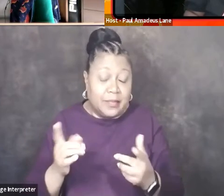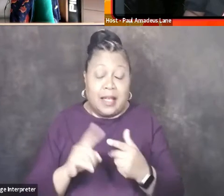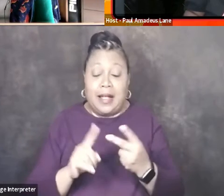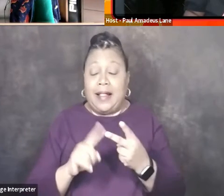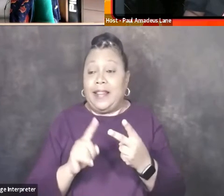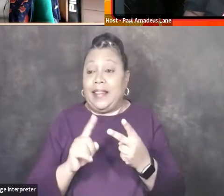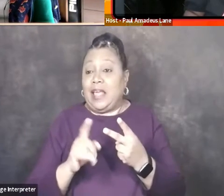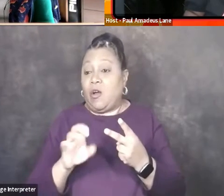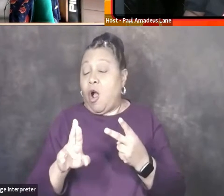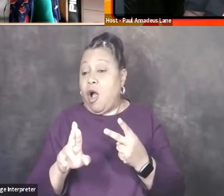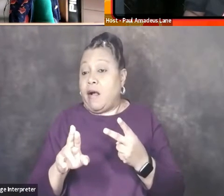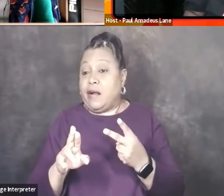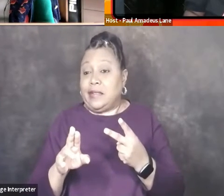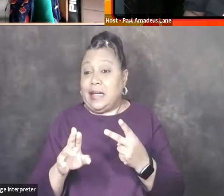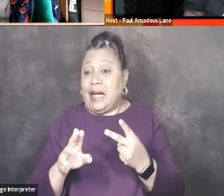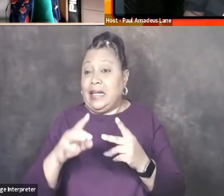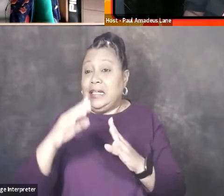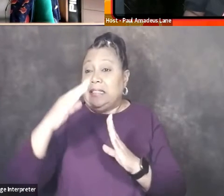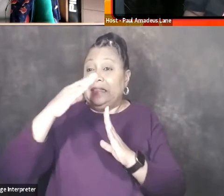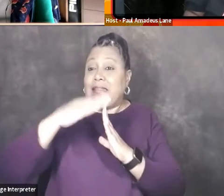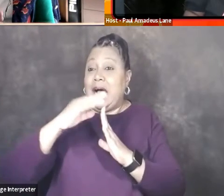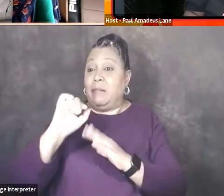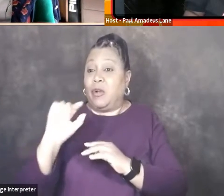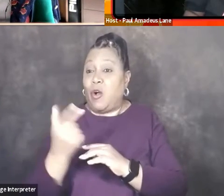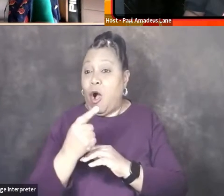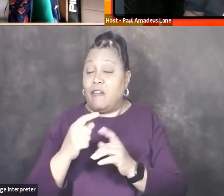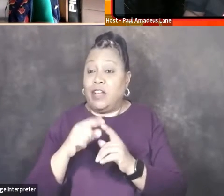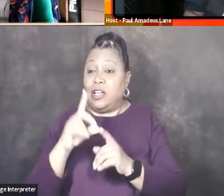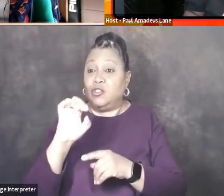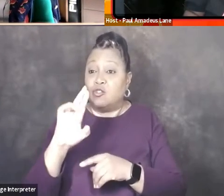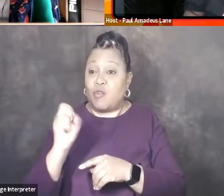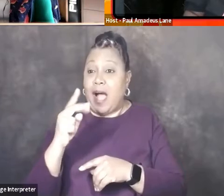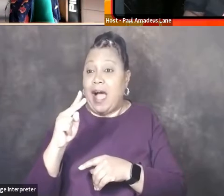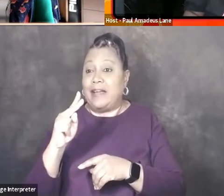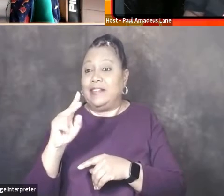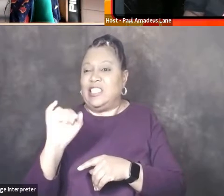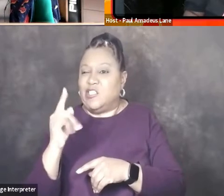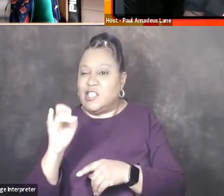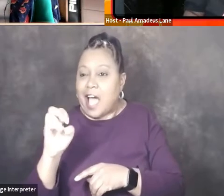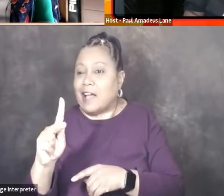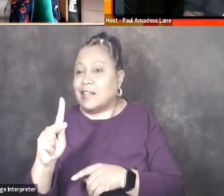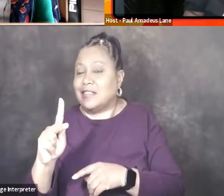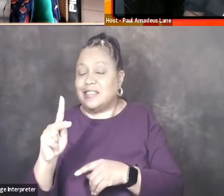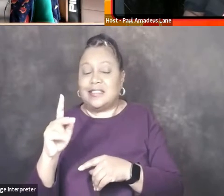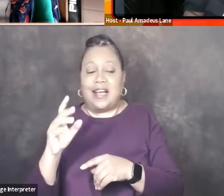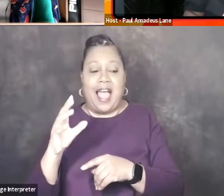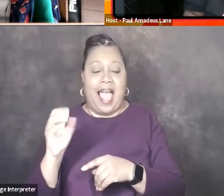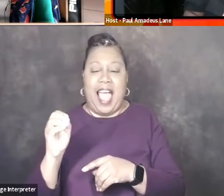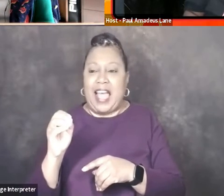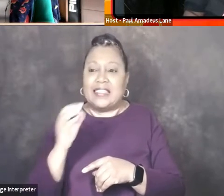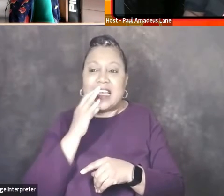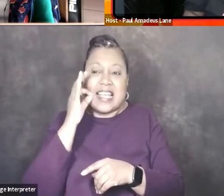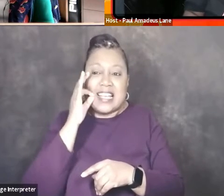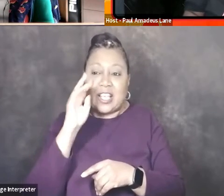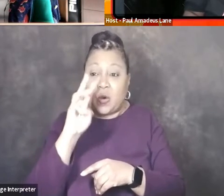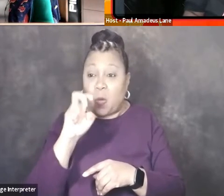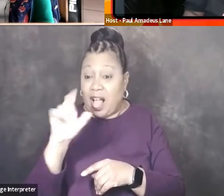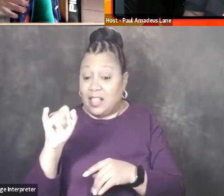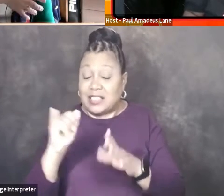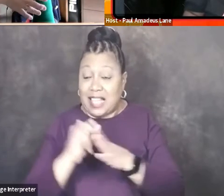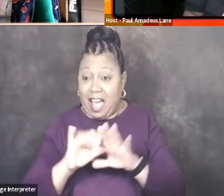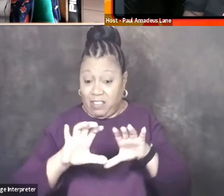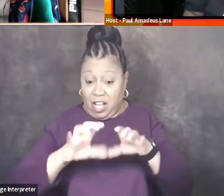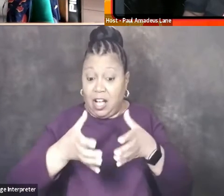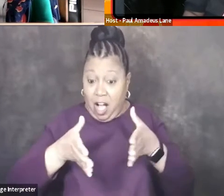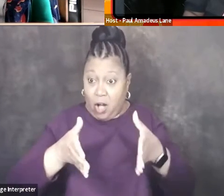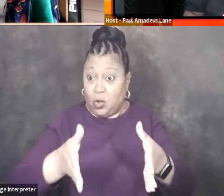are, Top Golfs and Drive Shacks, and there's Indian Wells has a